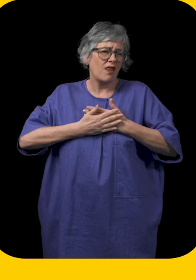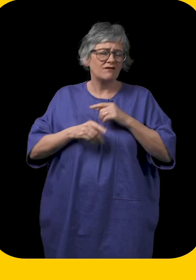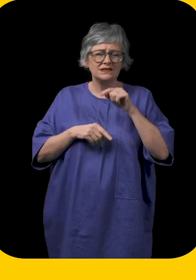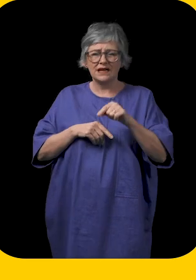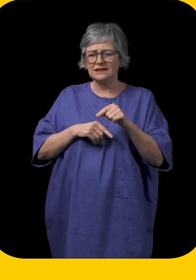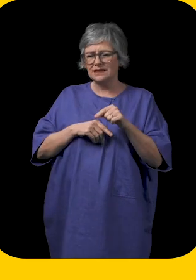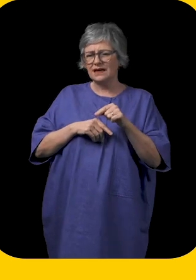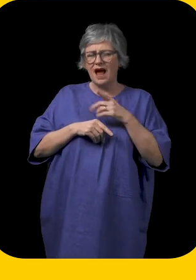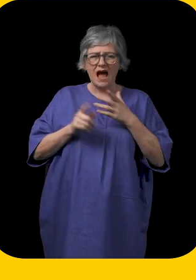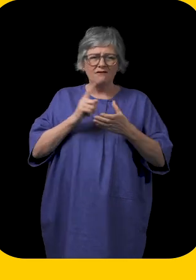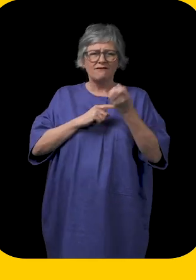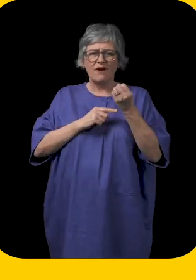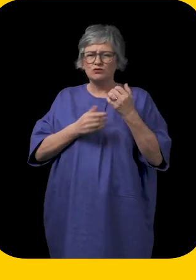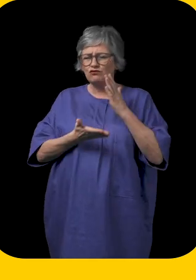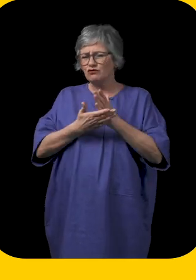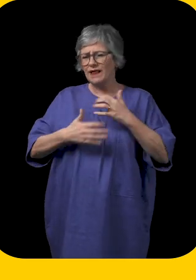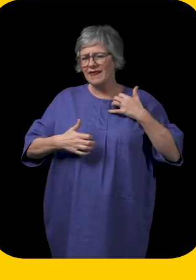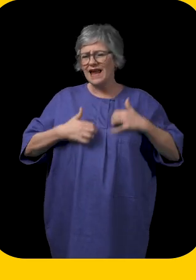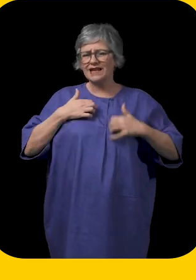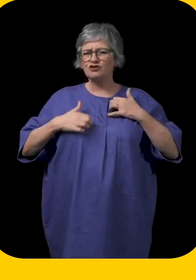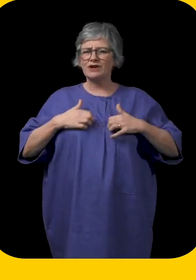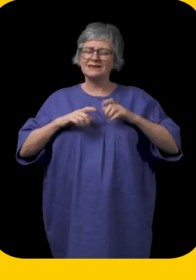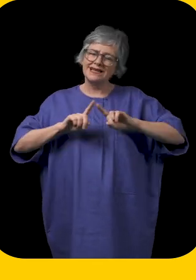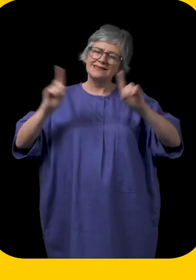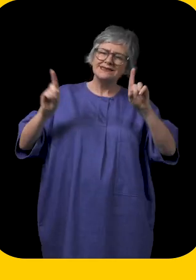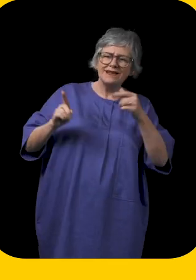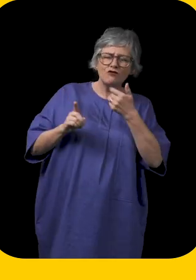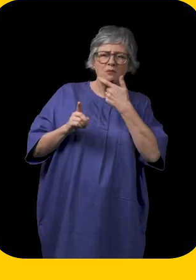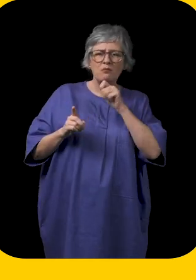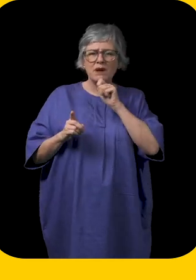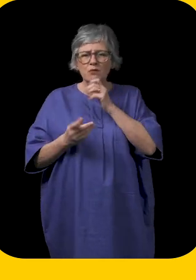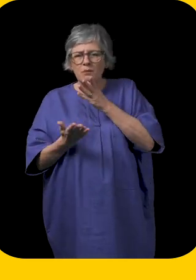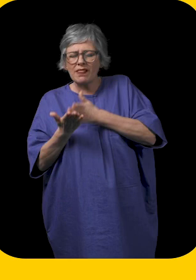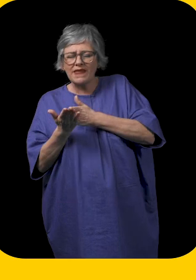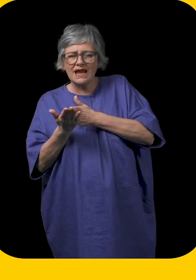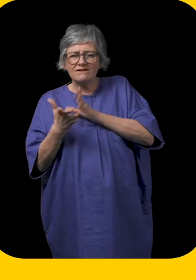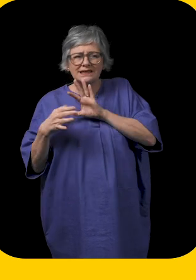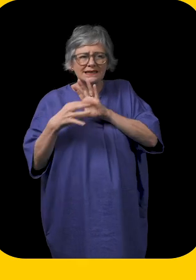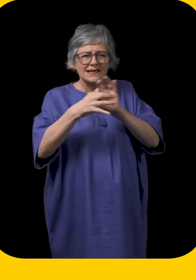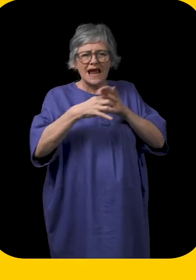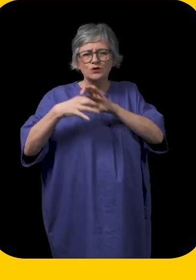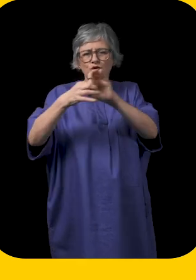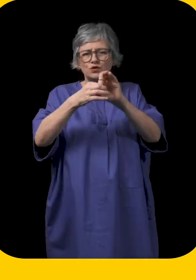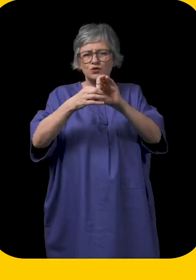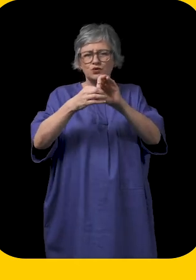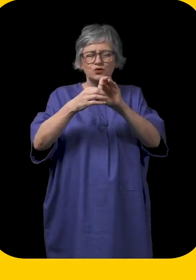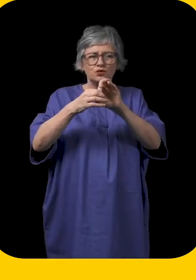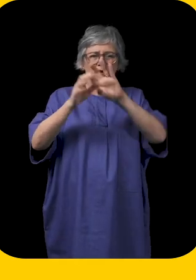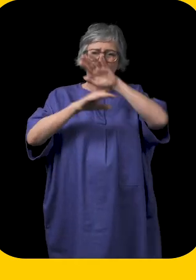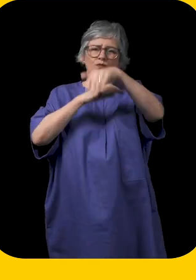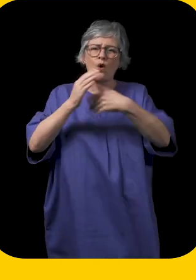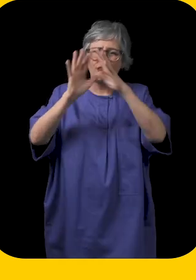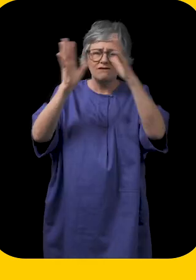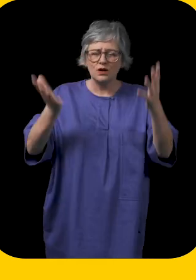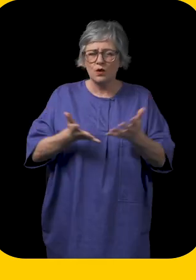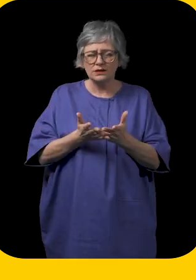because I loved it. Just as a geek, I loved it. And I found it so interesting what different people believe and connect to around the world, you know, because I